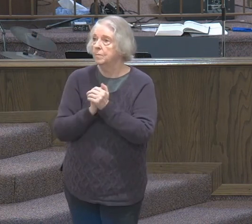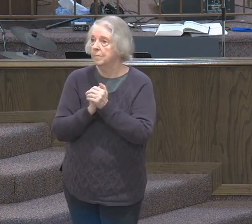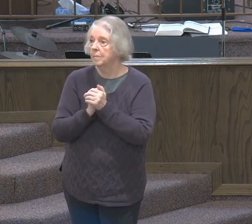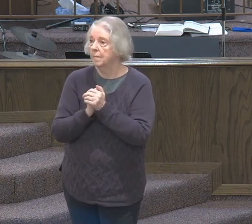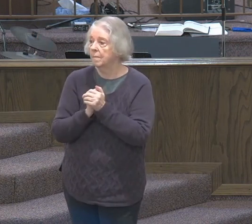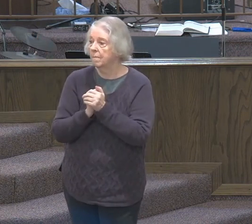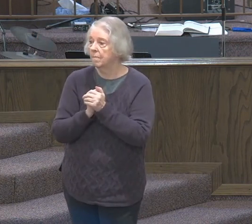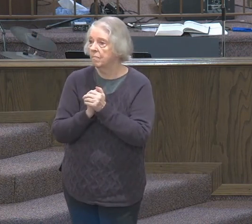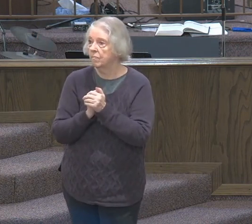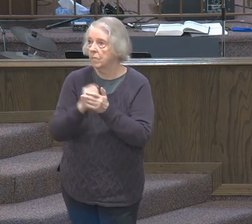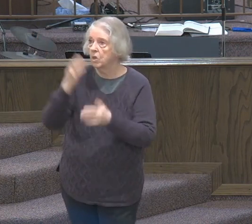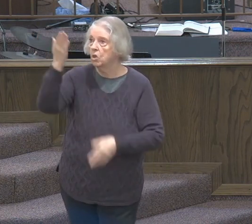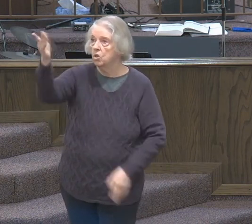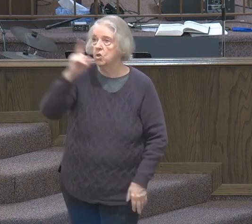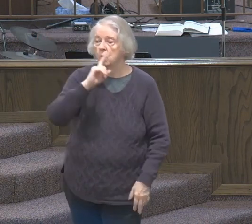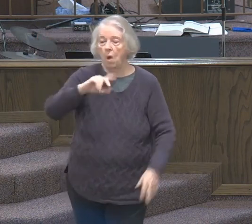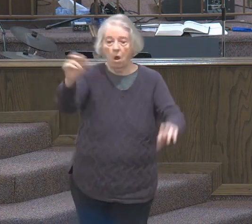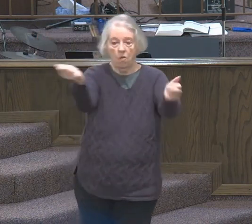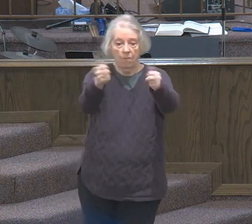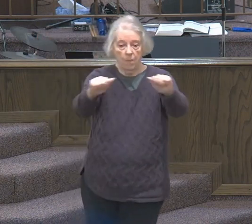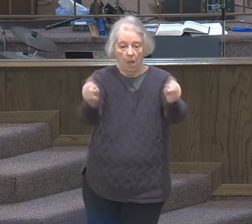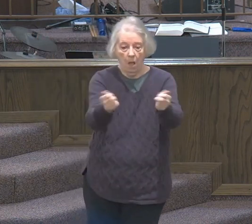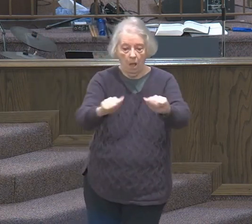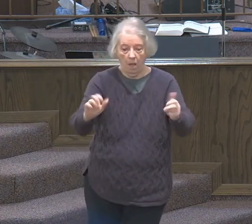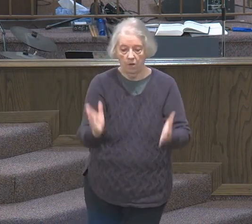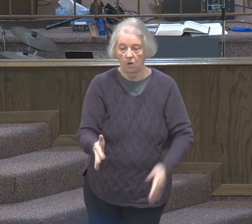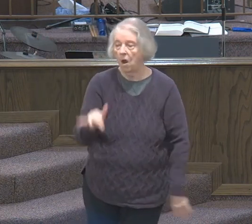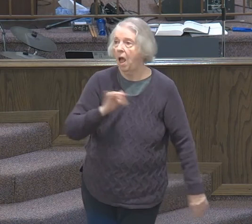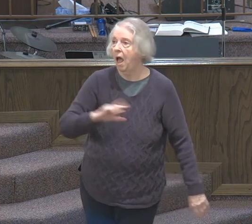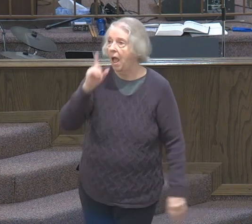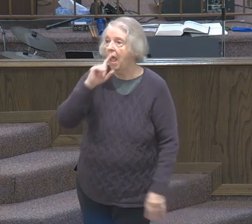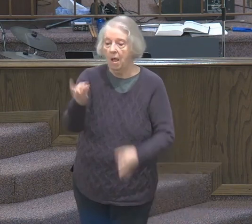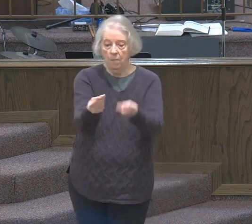You are the potter, I am the clay.